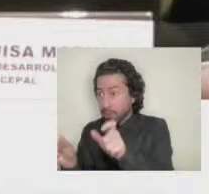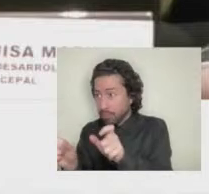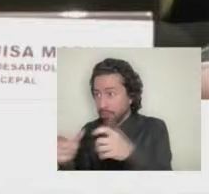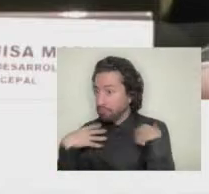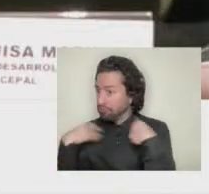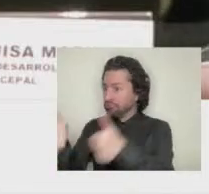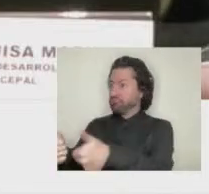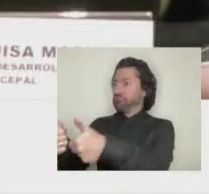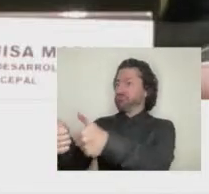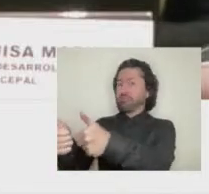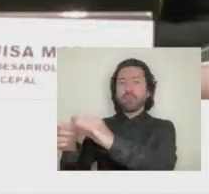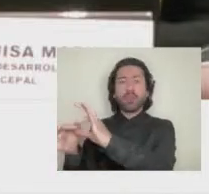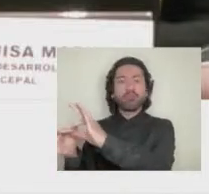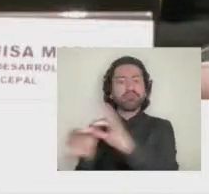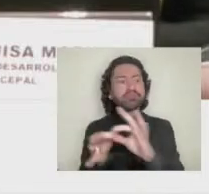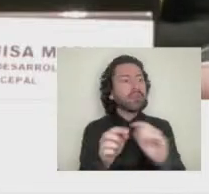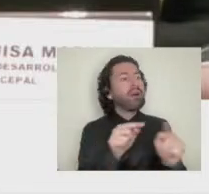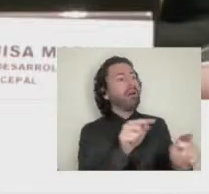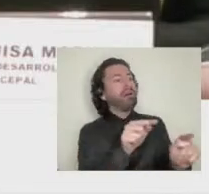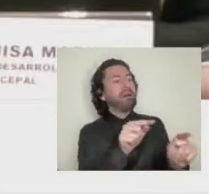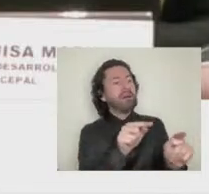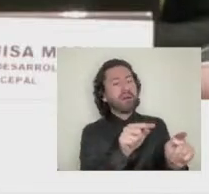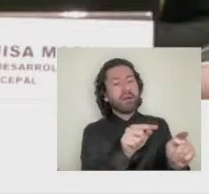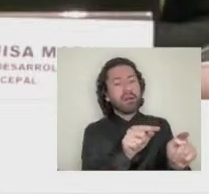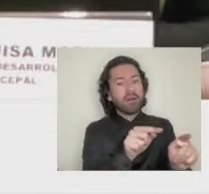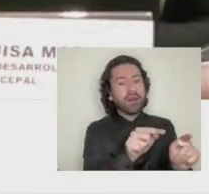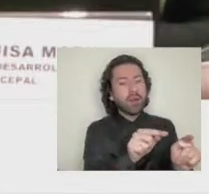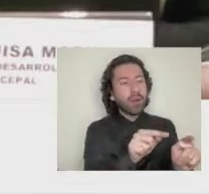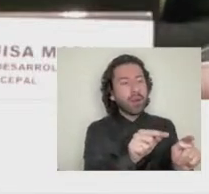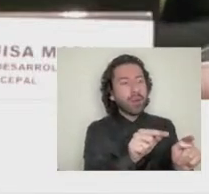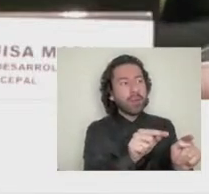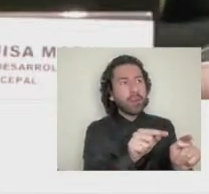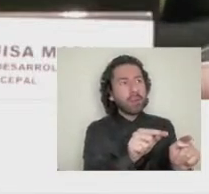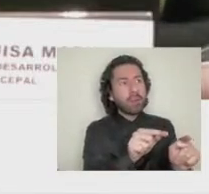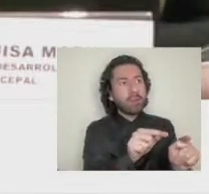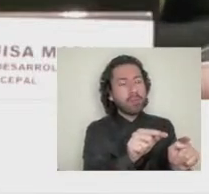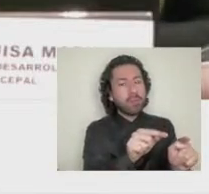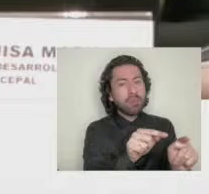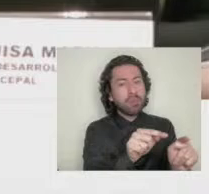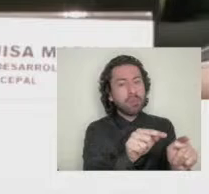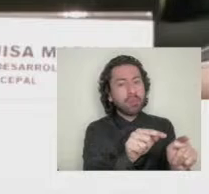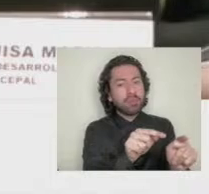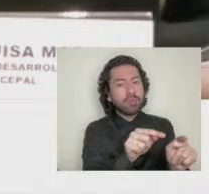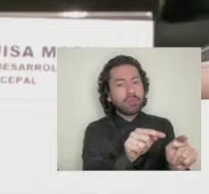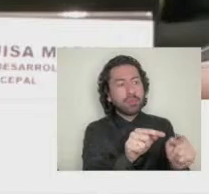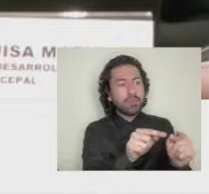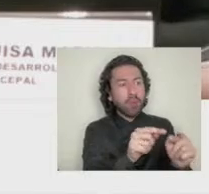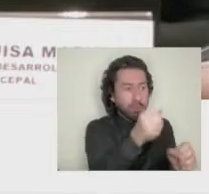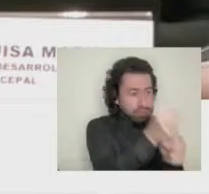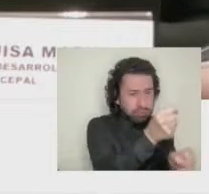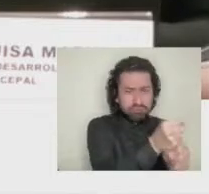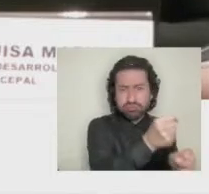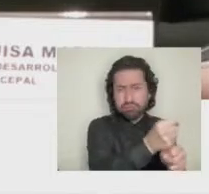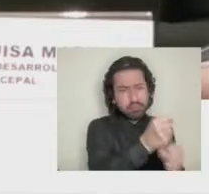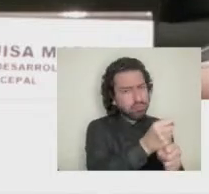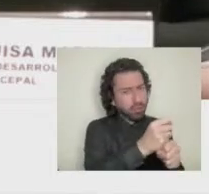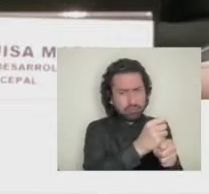have individuals with better health, they will be able to better contribute to the labor market. They will be more